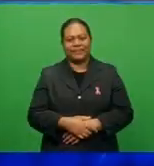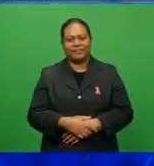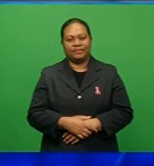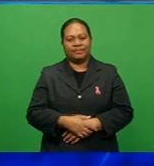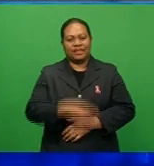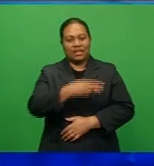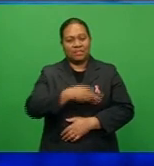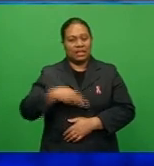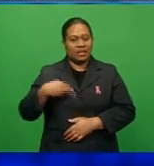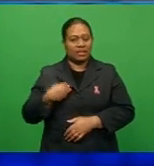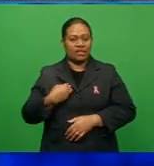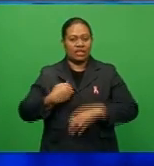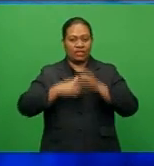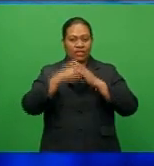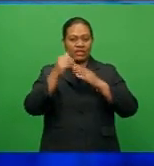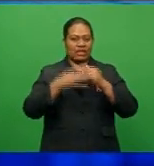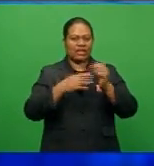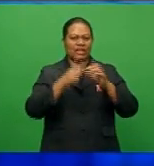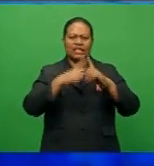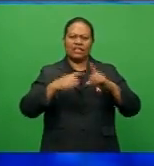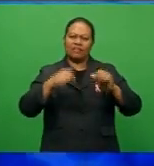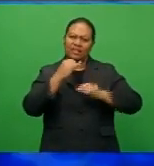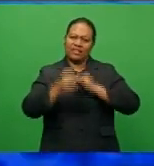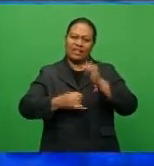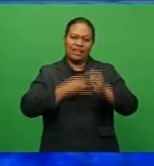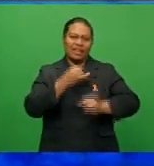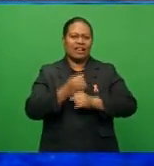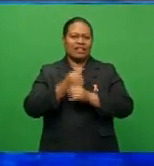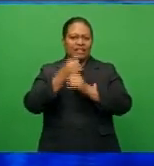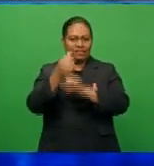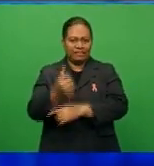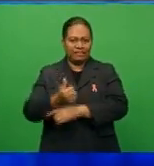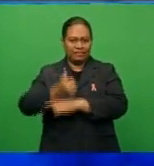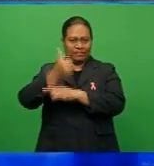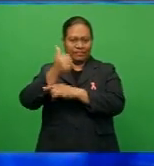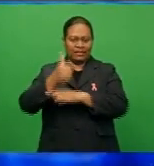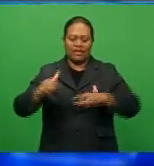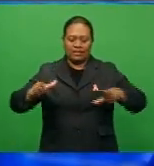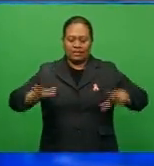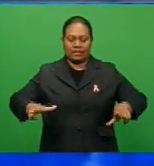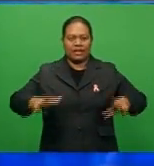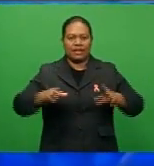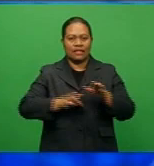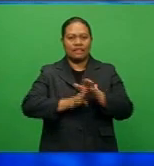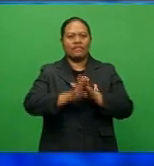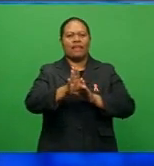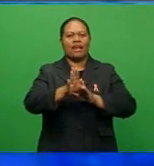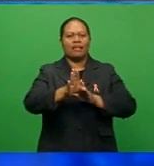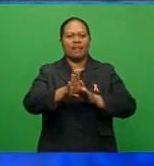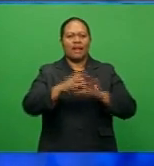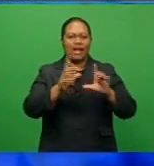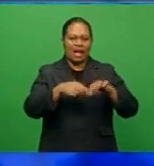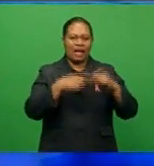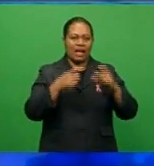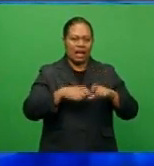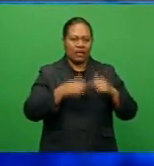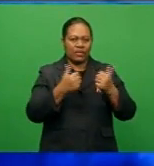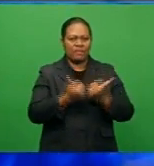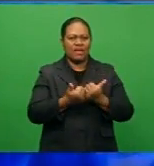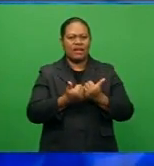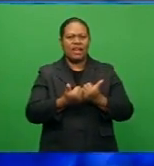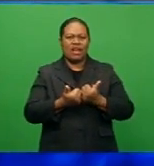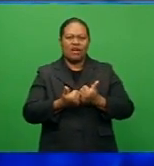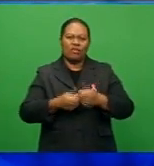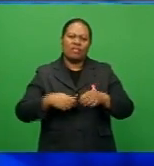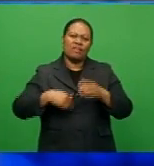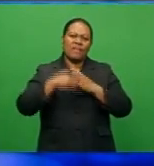The Ministry of Infrastructure and the Japan International Cooperation Agency have signed a development agreement for the construction of the Tama